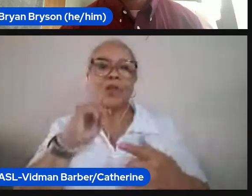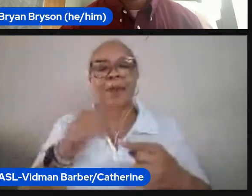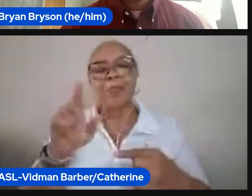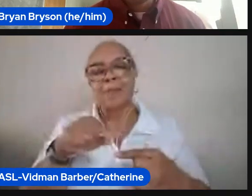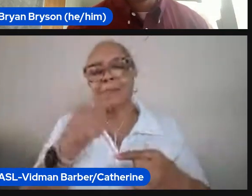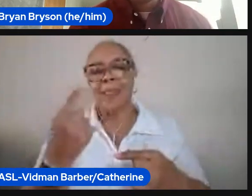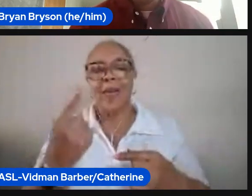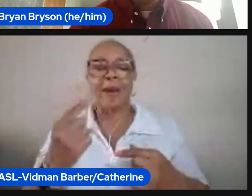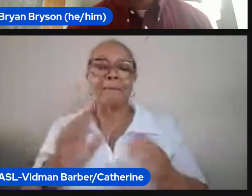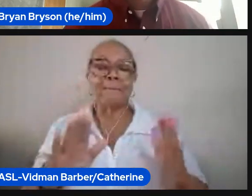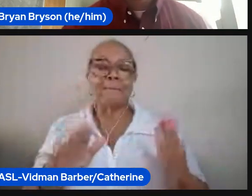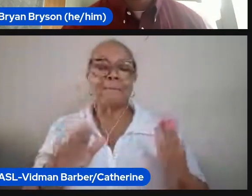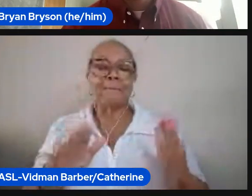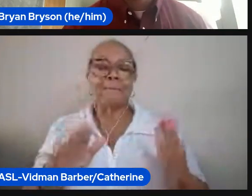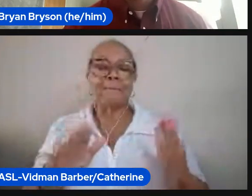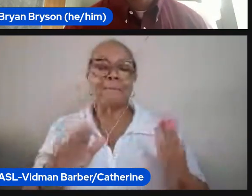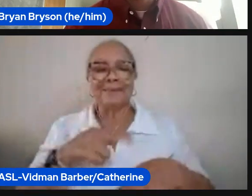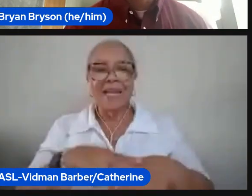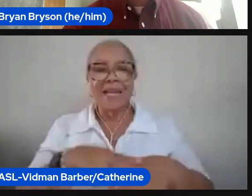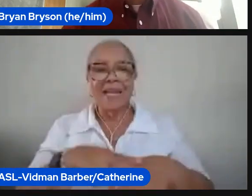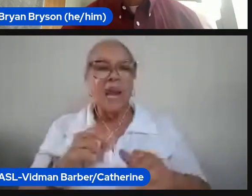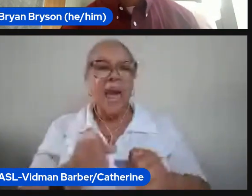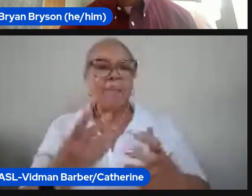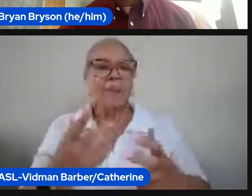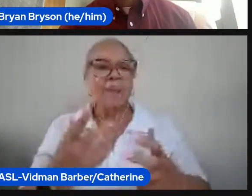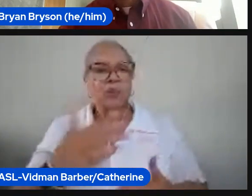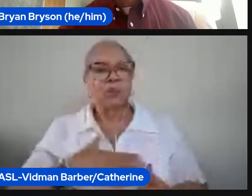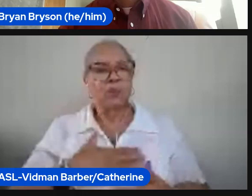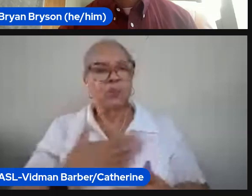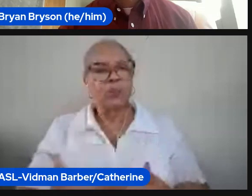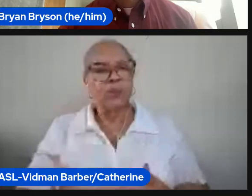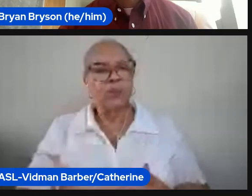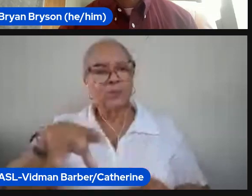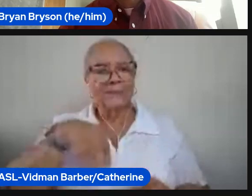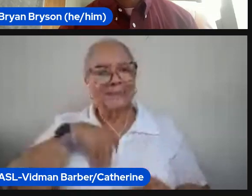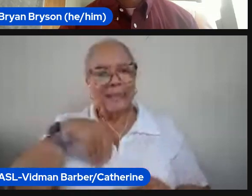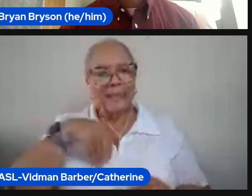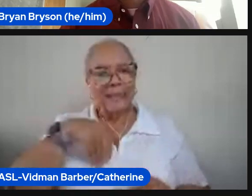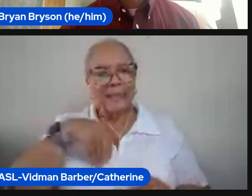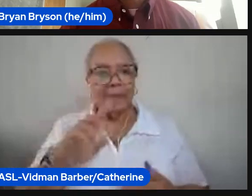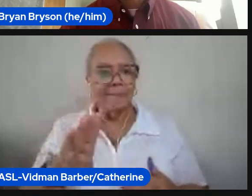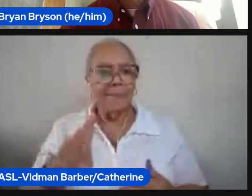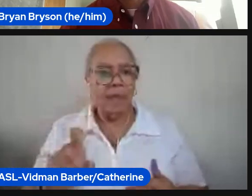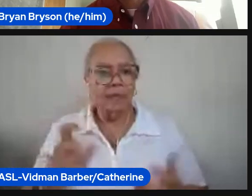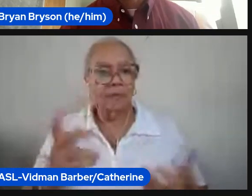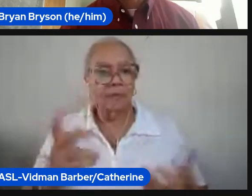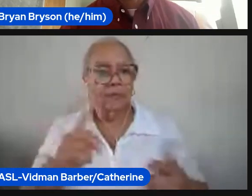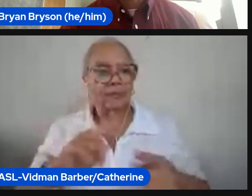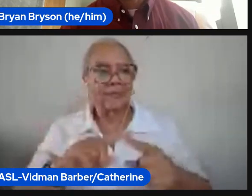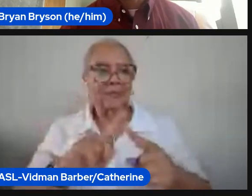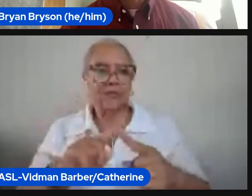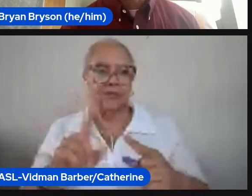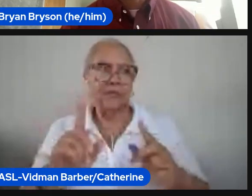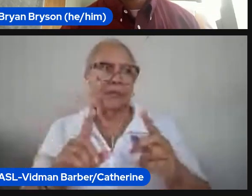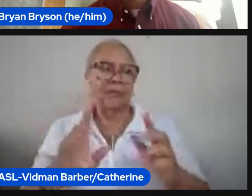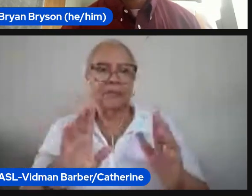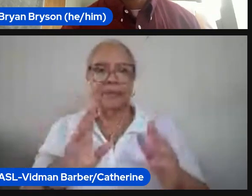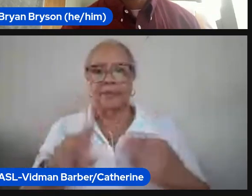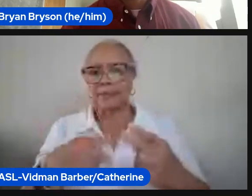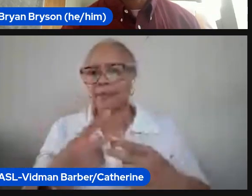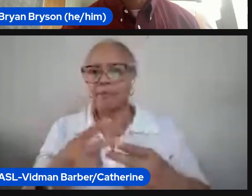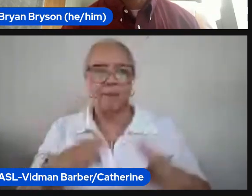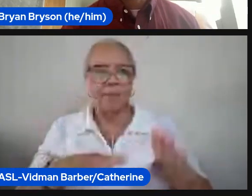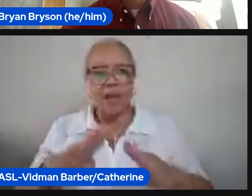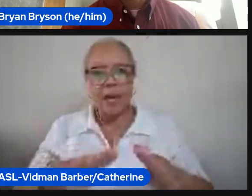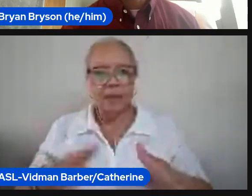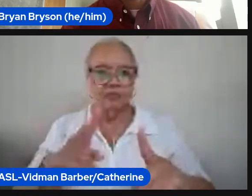of it, is how much are we willing to accept the black box? Because I think for different types of biological applications, one